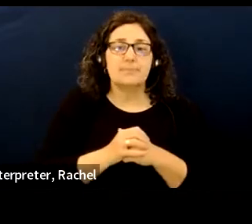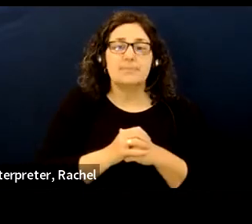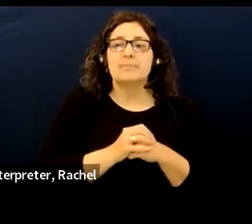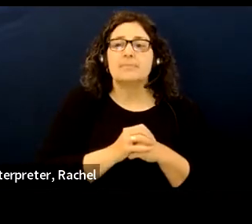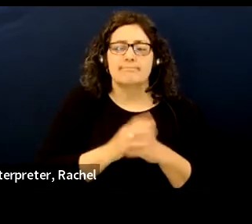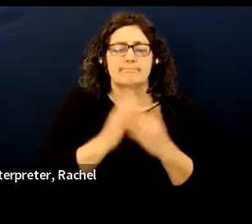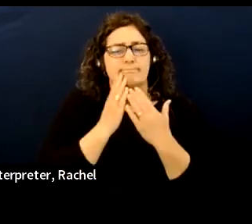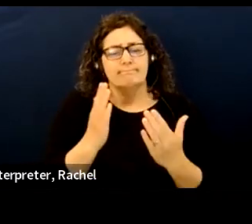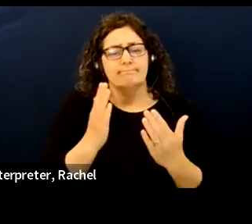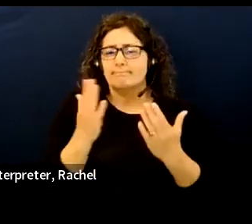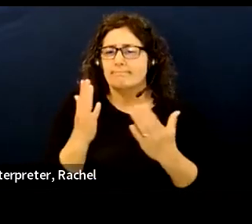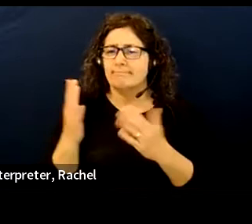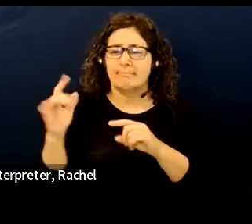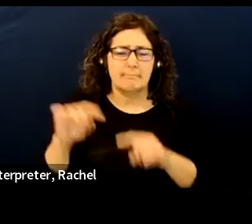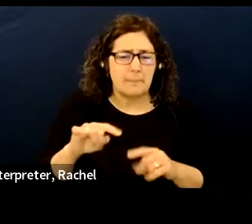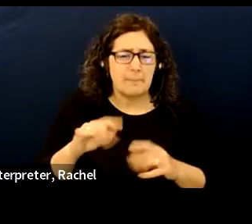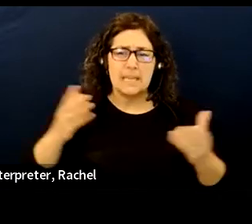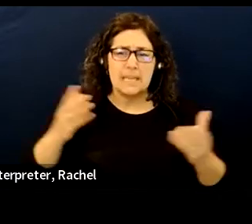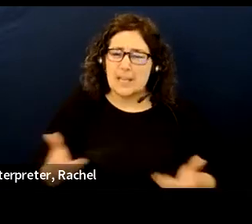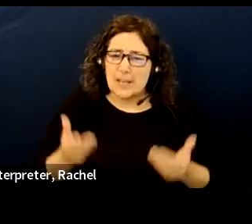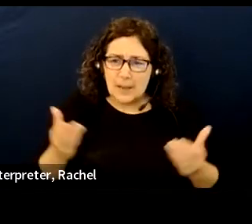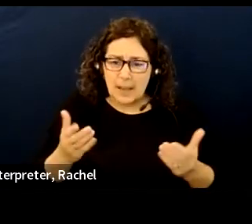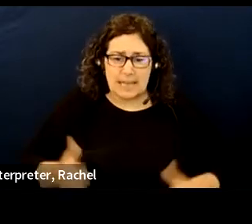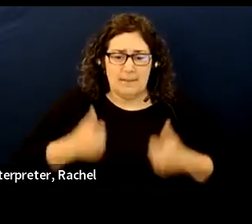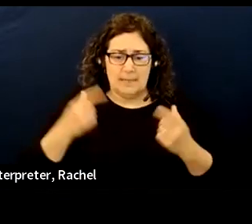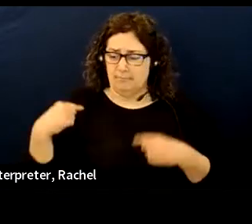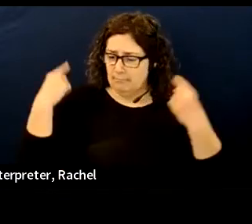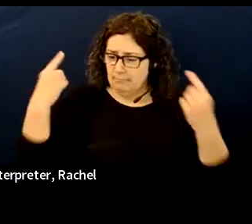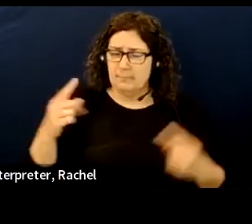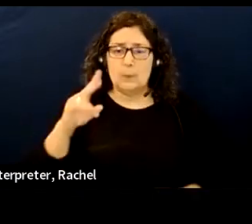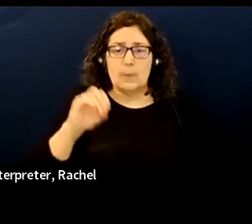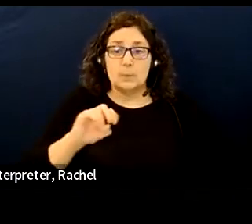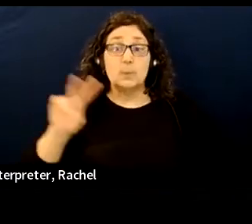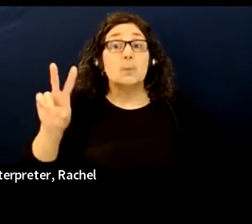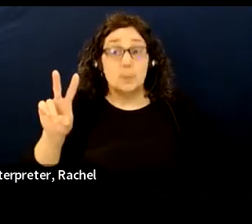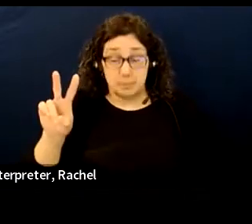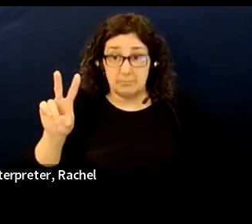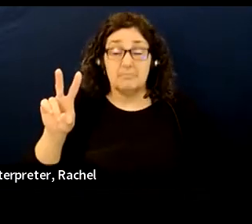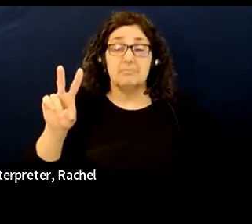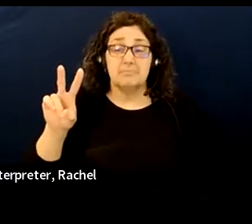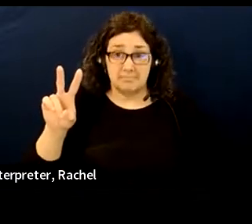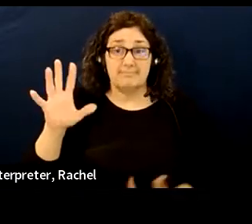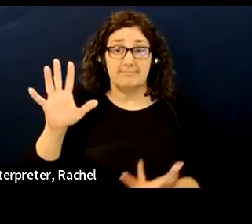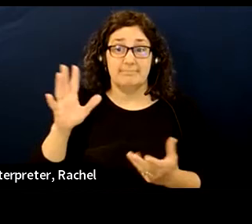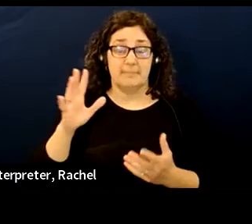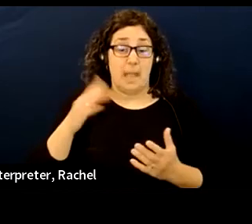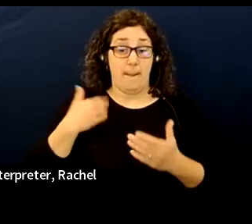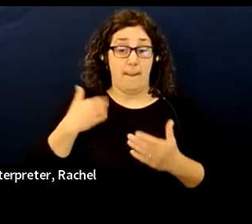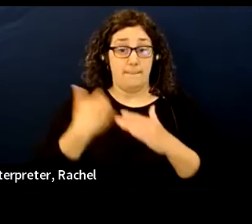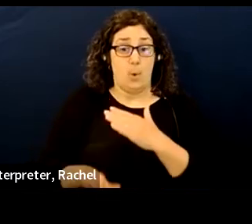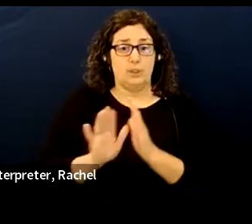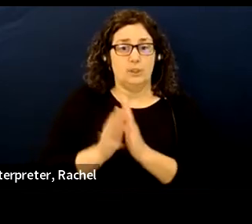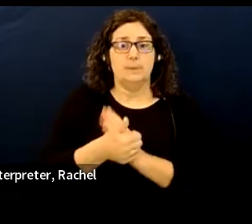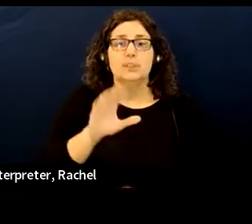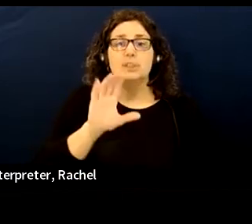Very grateful to be able to spend here. I've lived here since about 2002. I'm a Jamaican-born